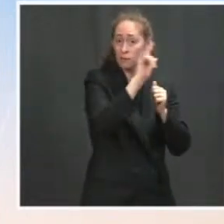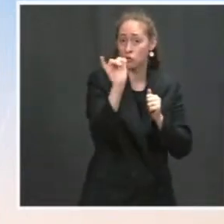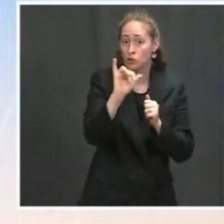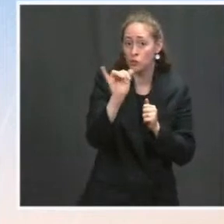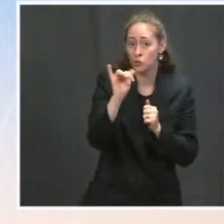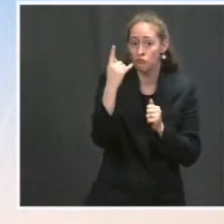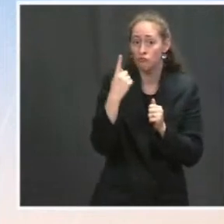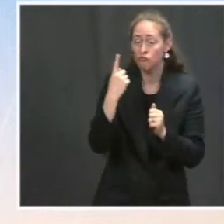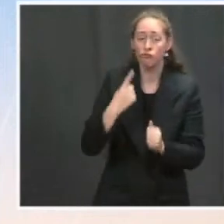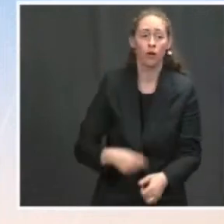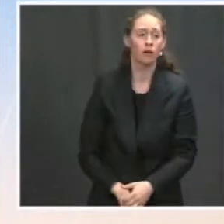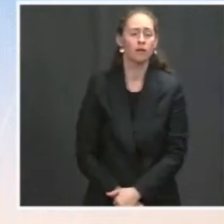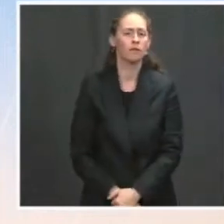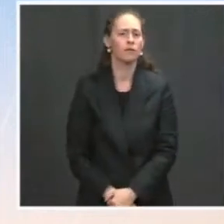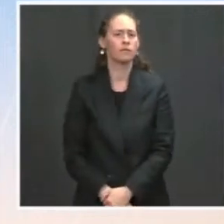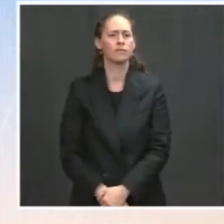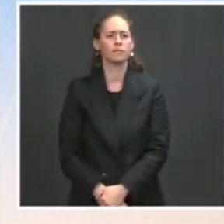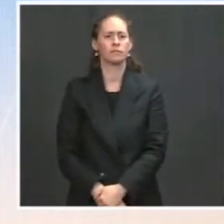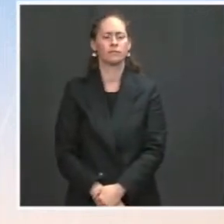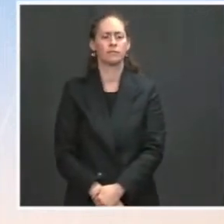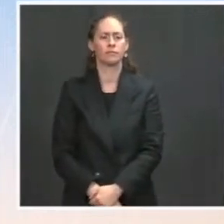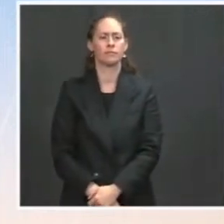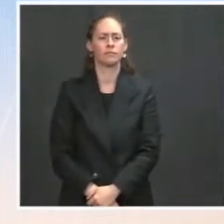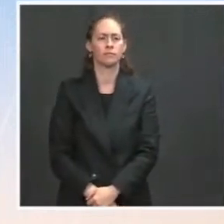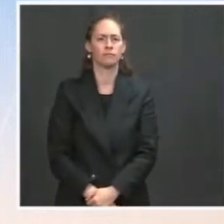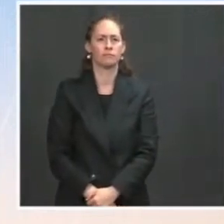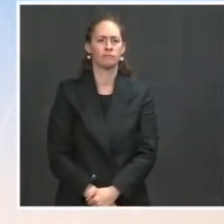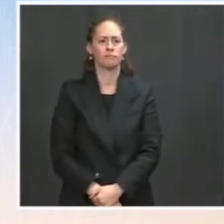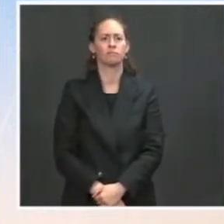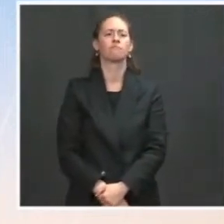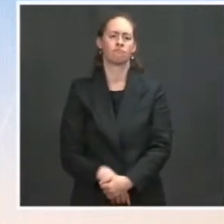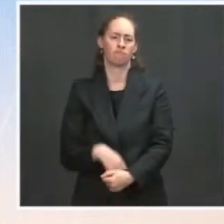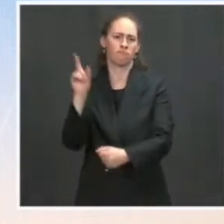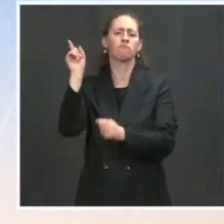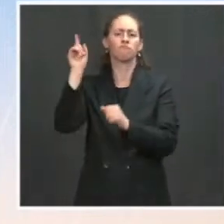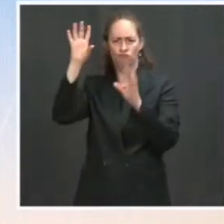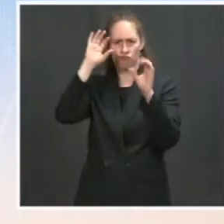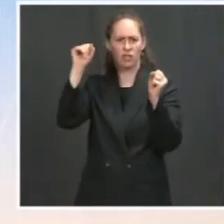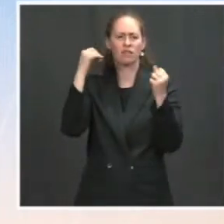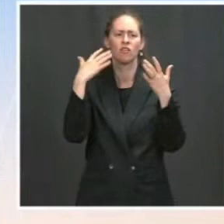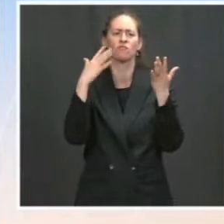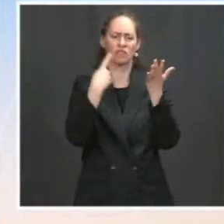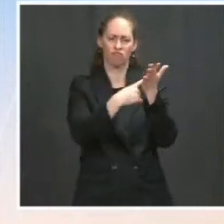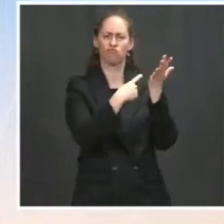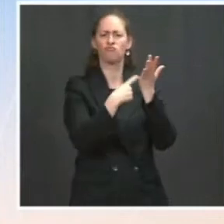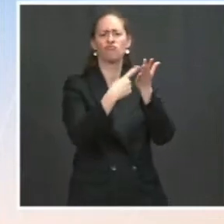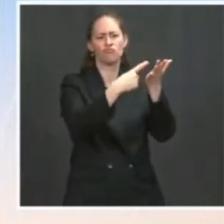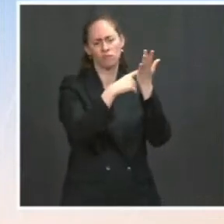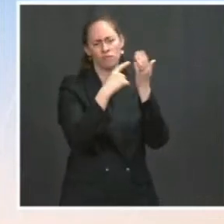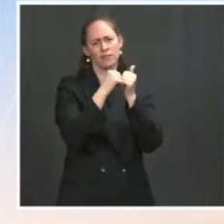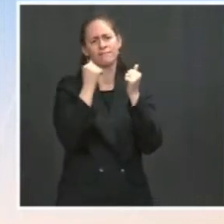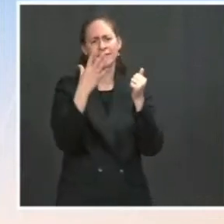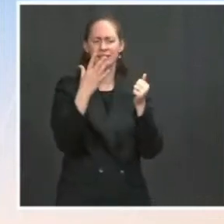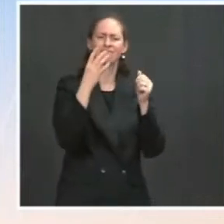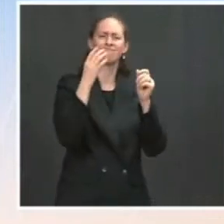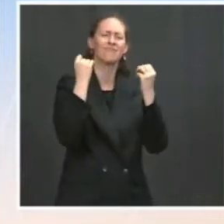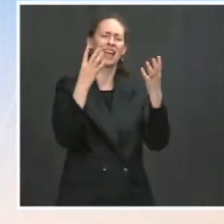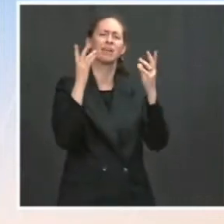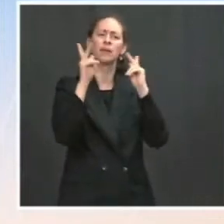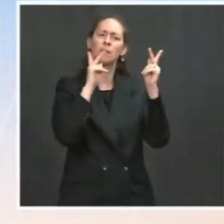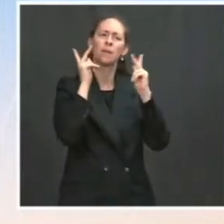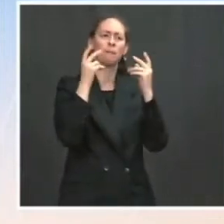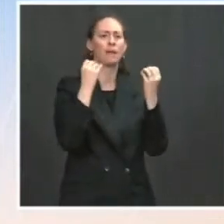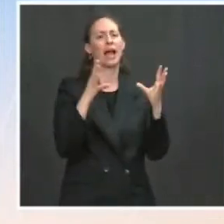of members. I should say also senior members of the White House team have primarily been playing this role, have had dozens and dozens of meetings and engagements